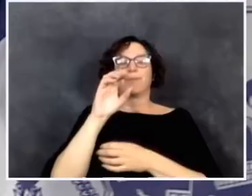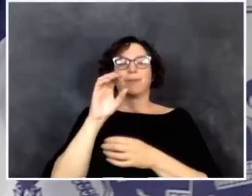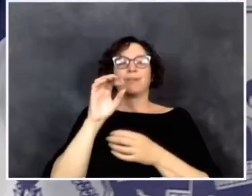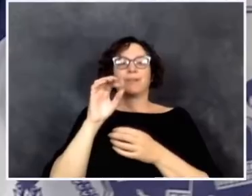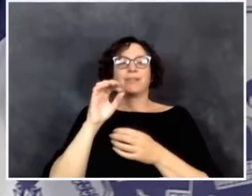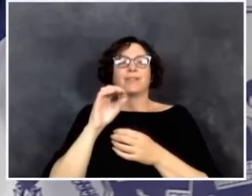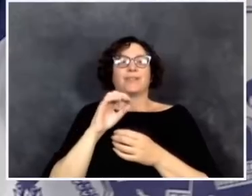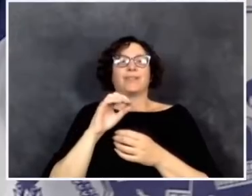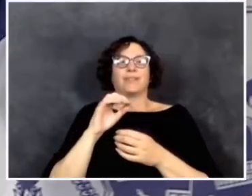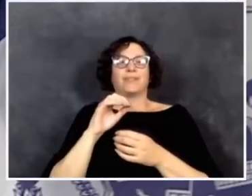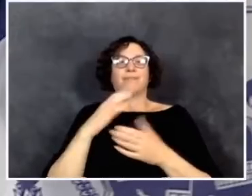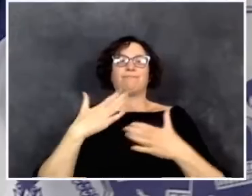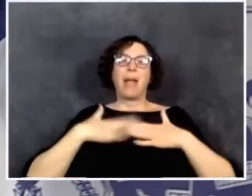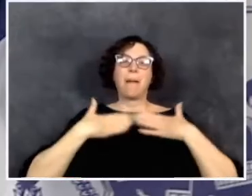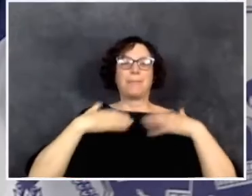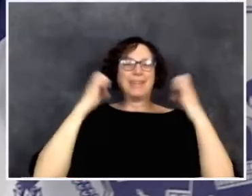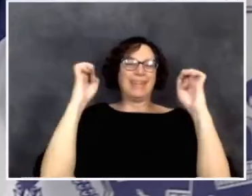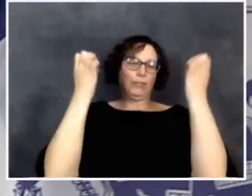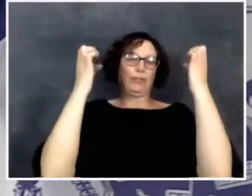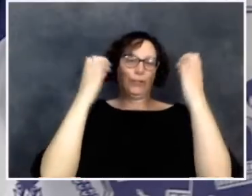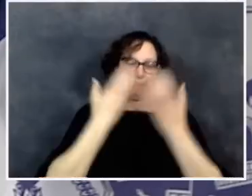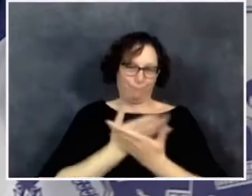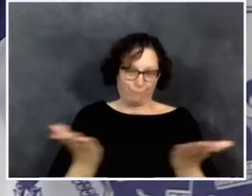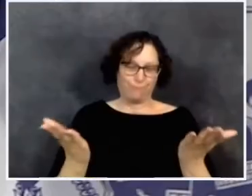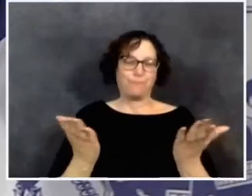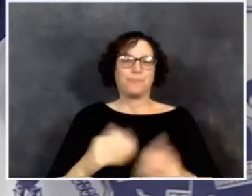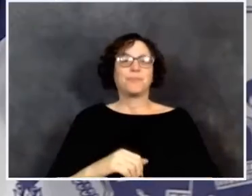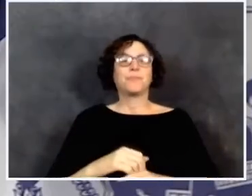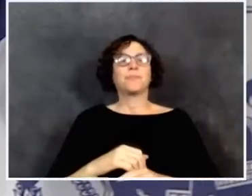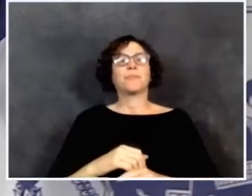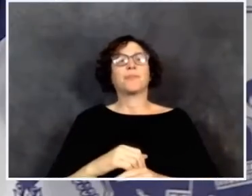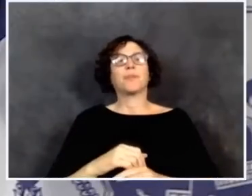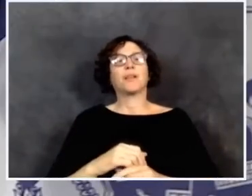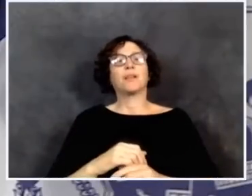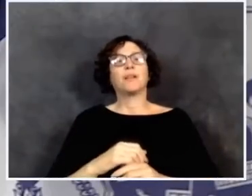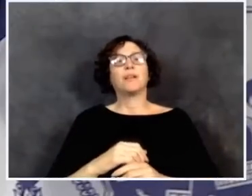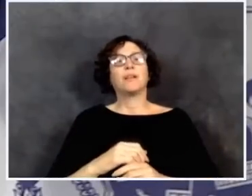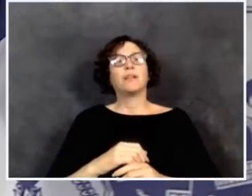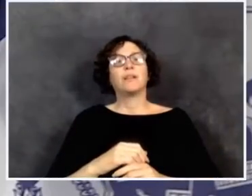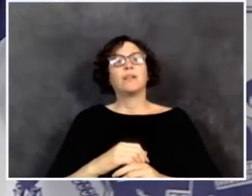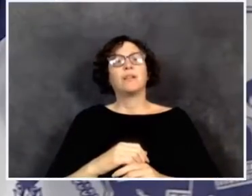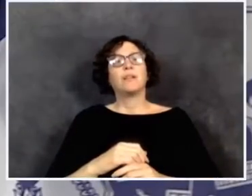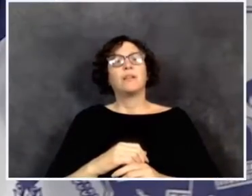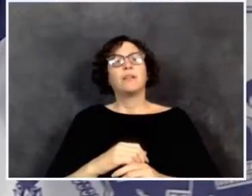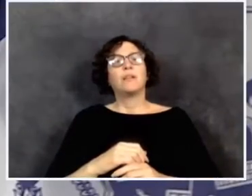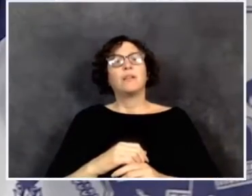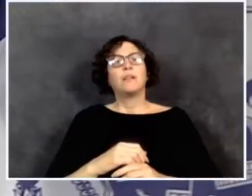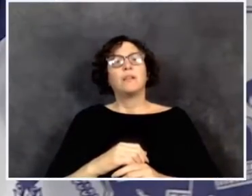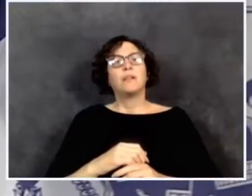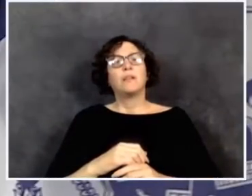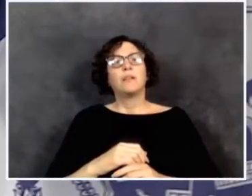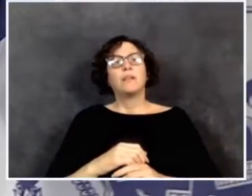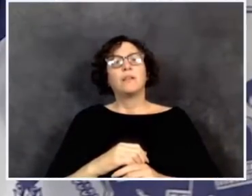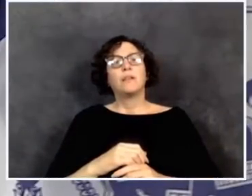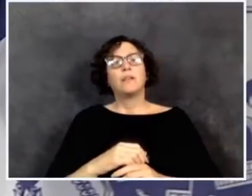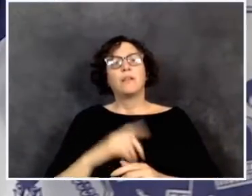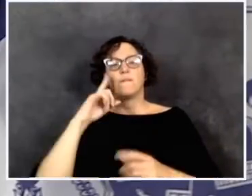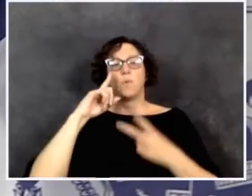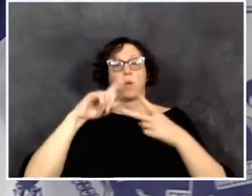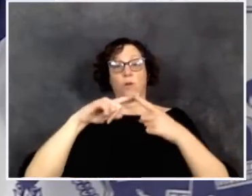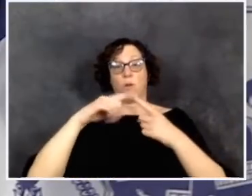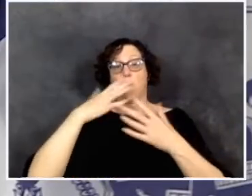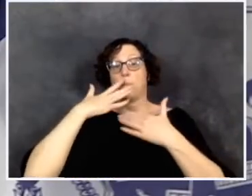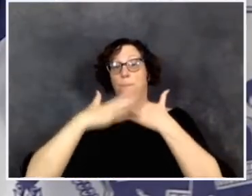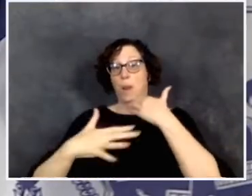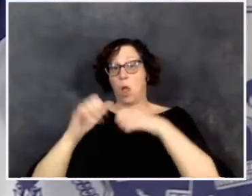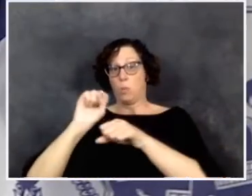both on the question of the test, as I understand it, on the blood drive, as I understand it, the focus